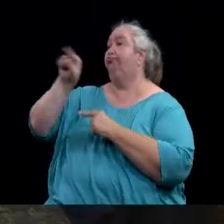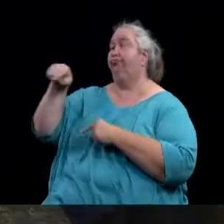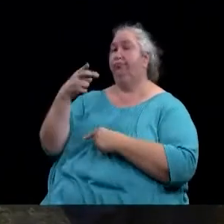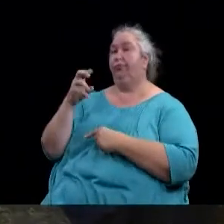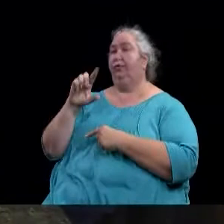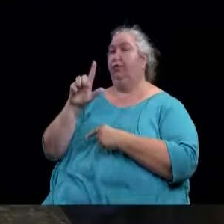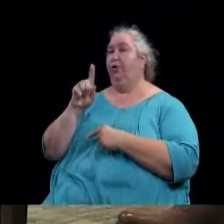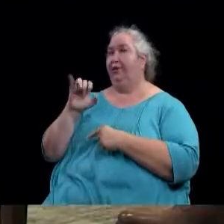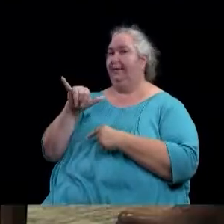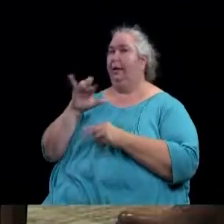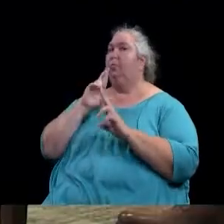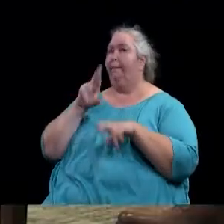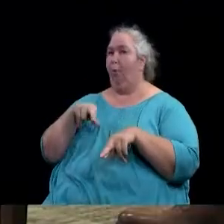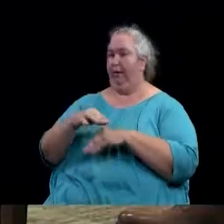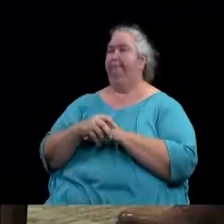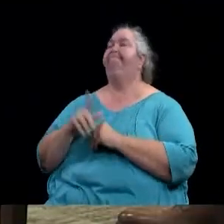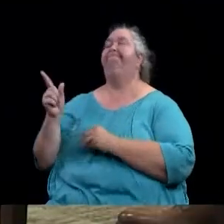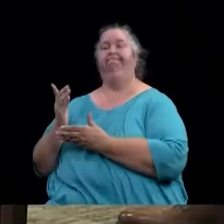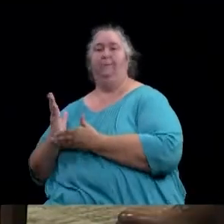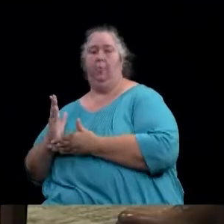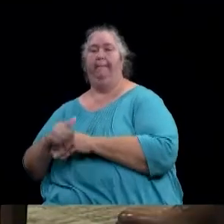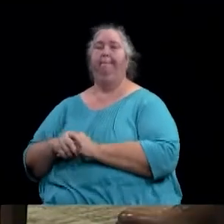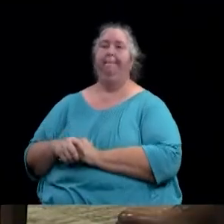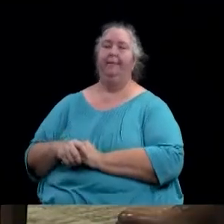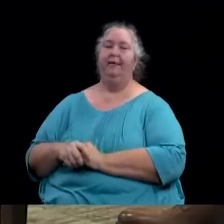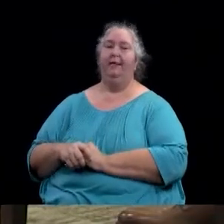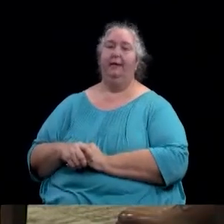You go to slide number 1.